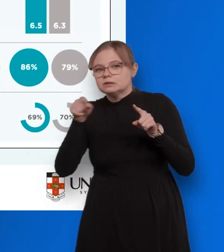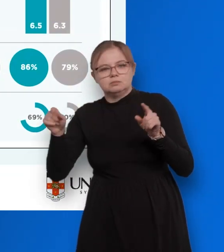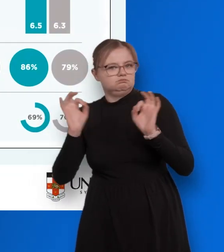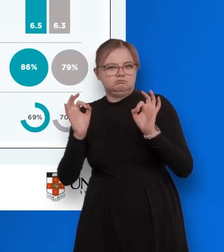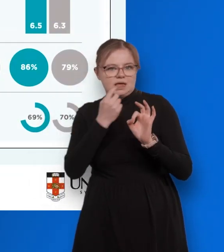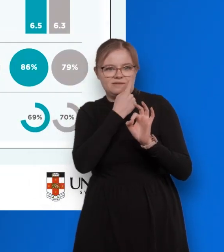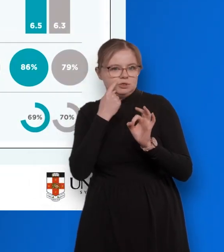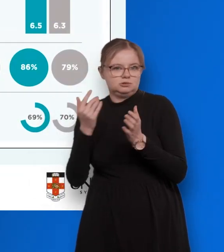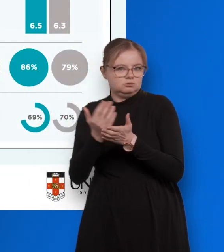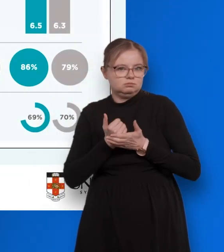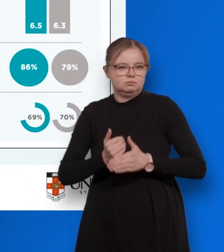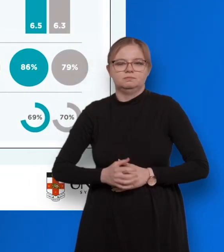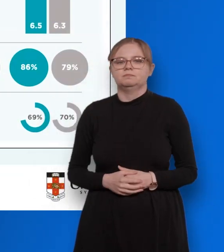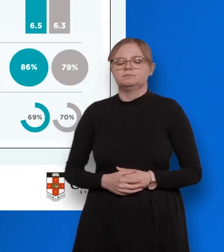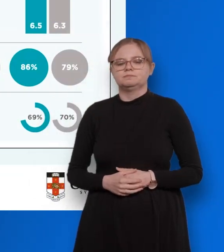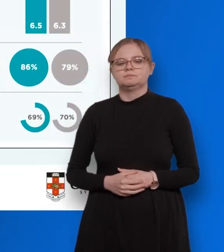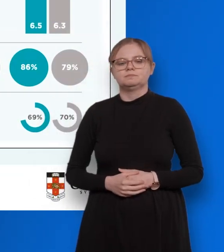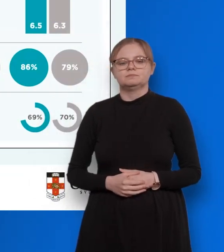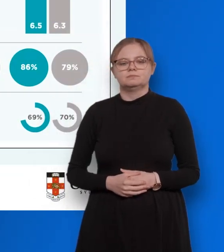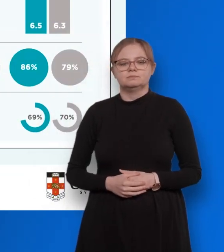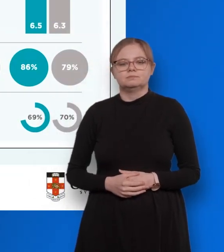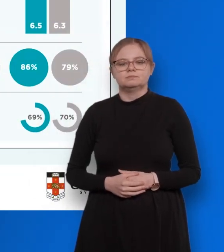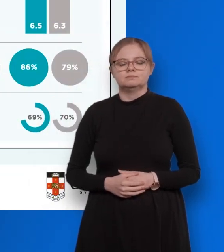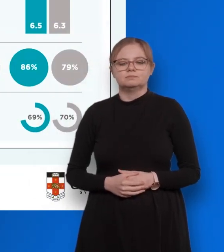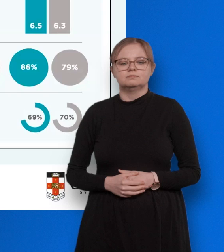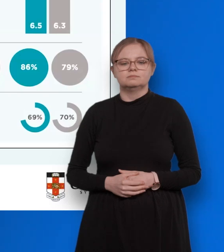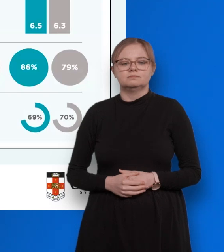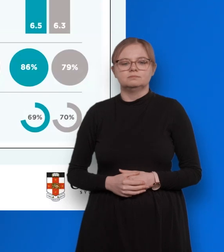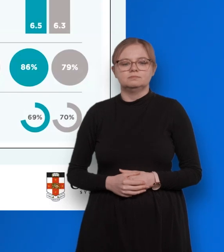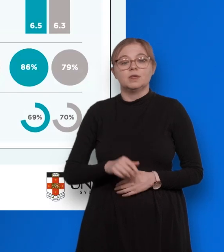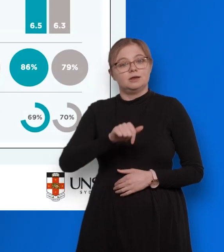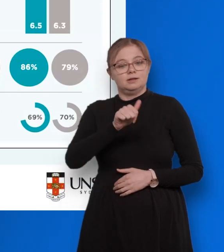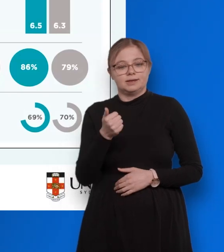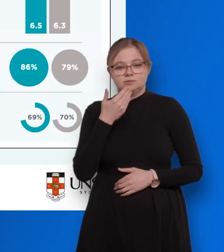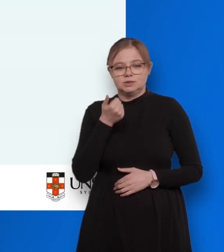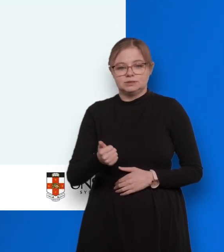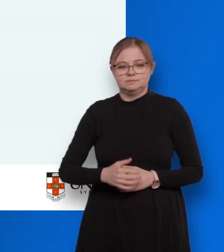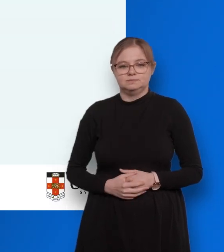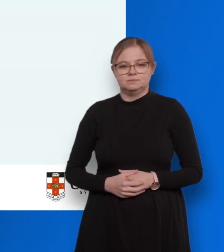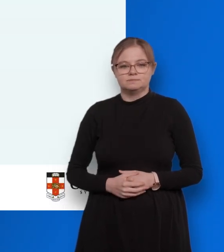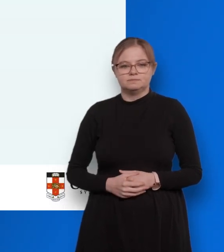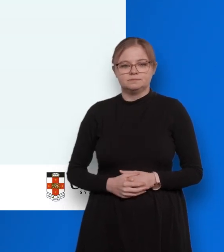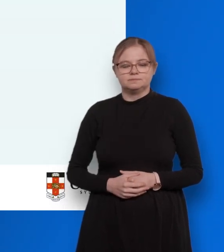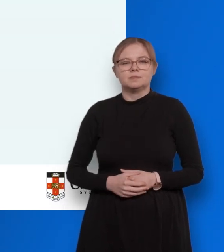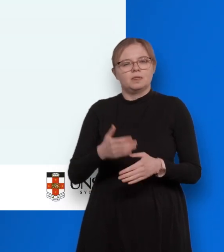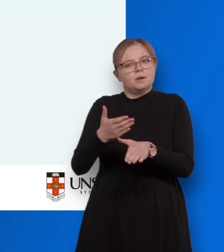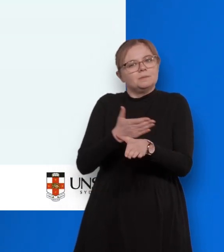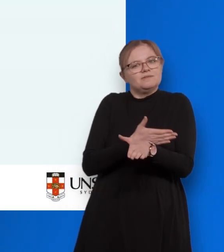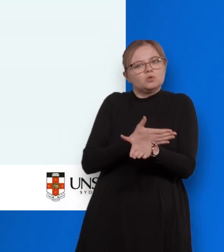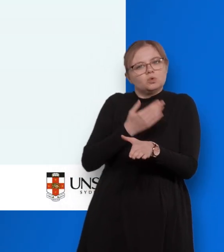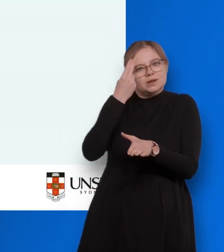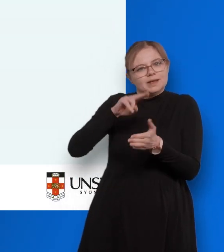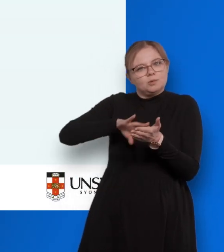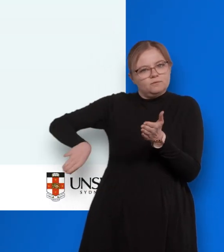that. In terms of, next slide, please. So that was before